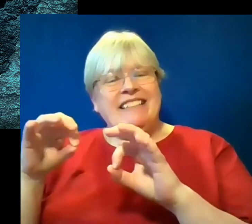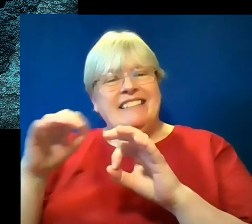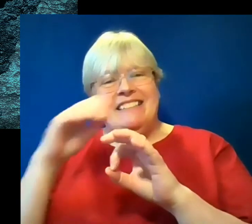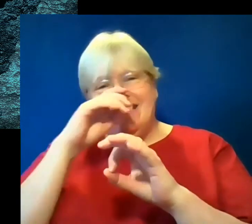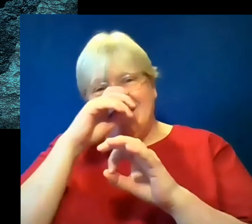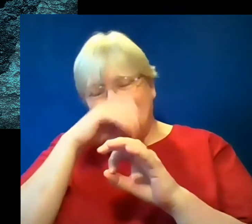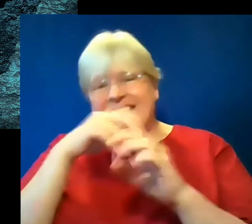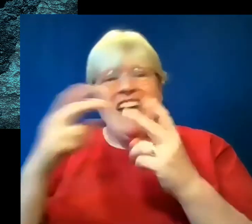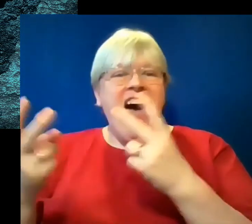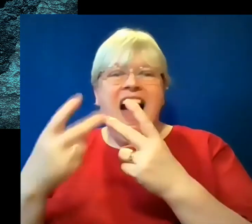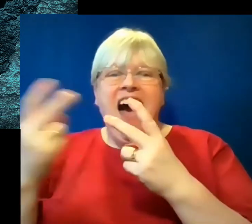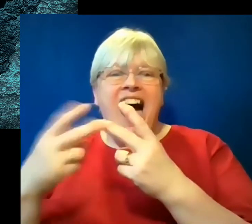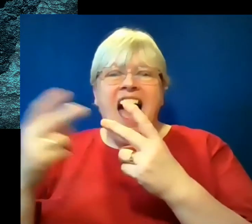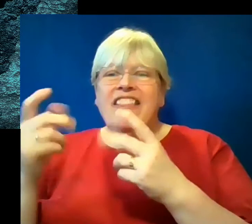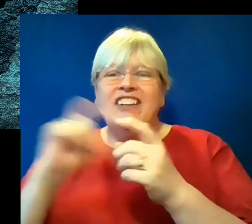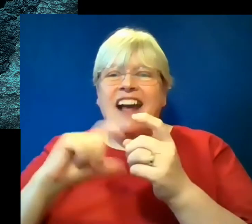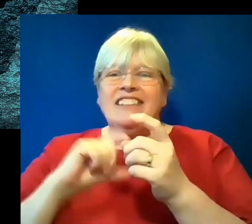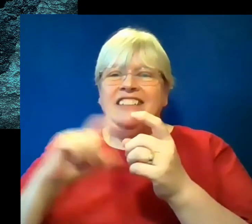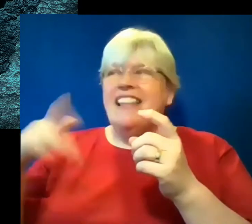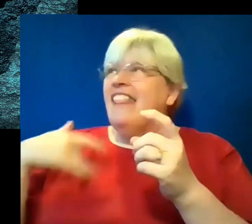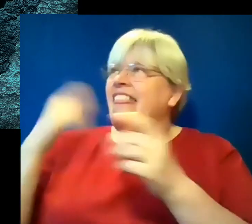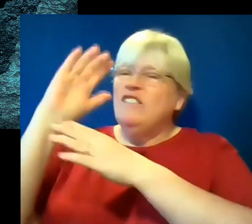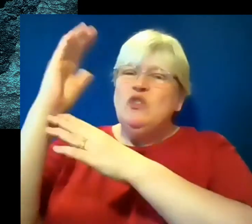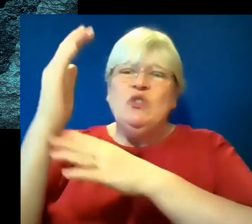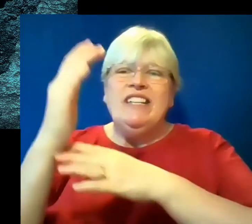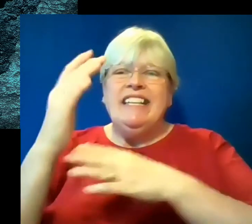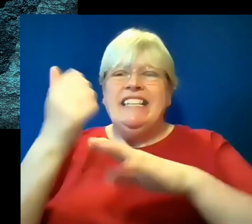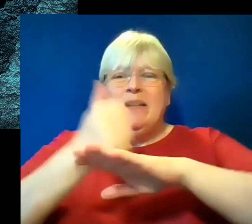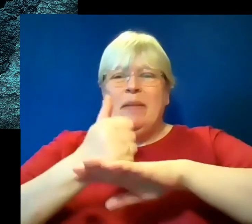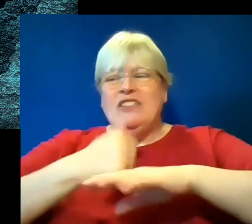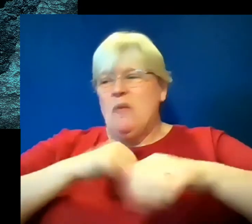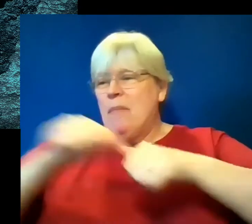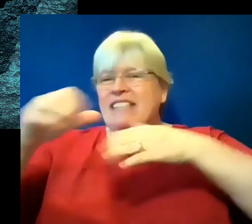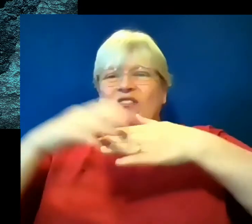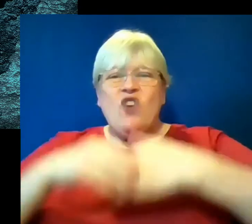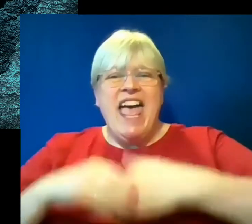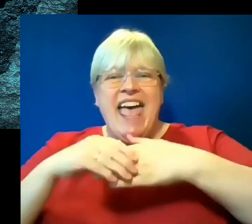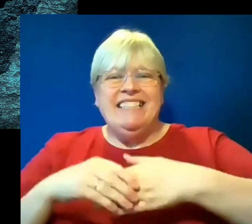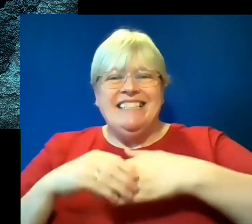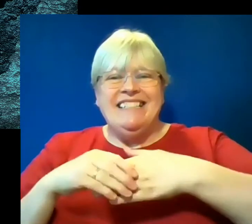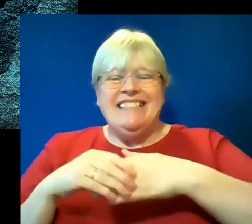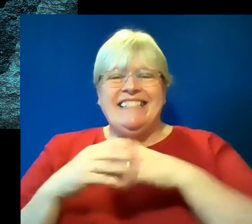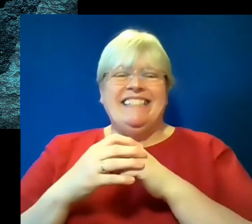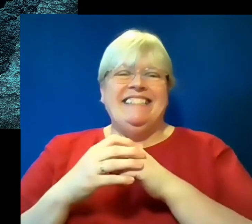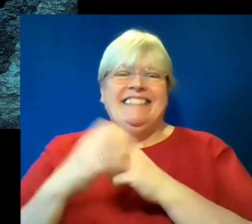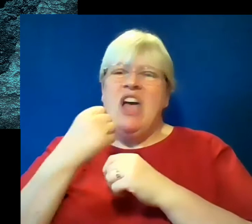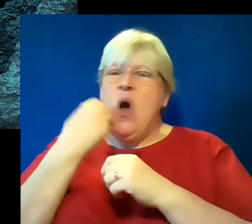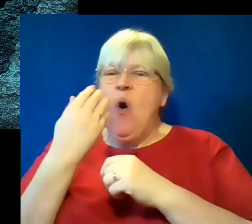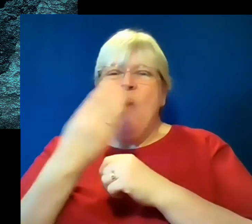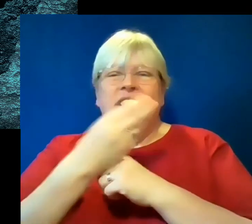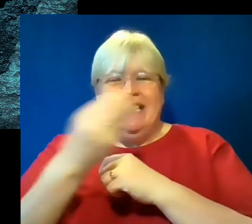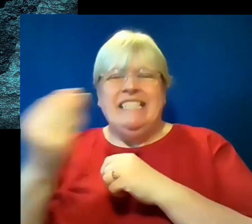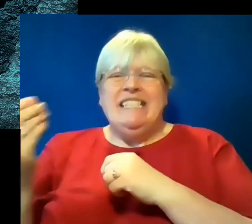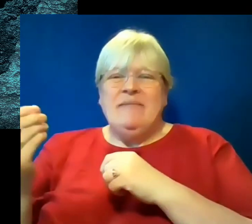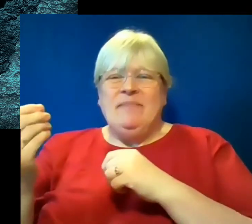some of the other characters who live up in the trees are based on some of my best friends. And there's always just such delight in